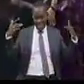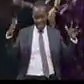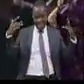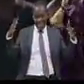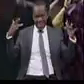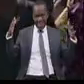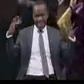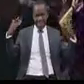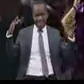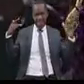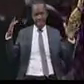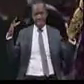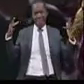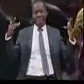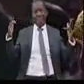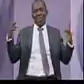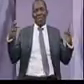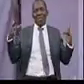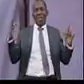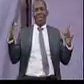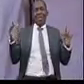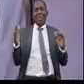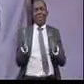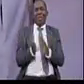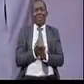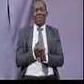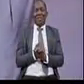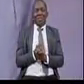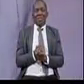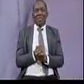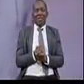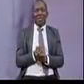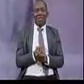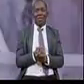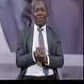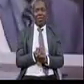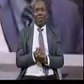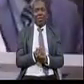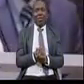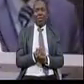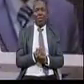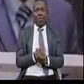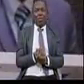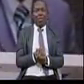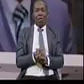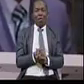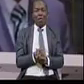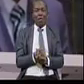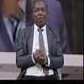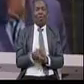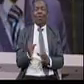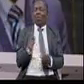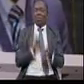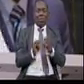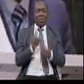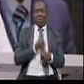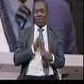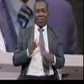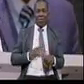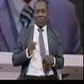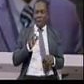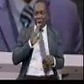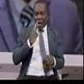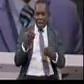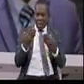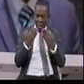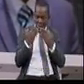So with Jesus' joy in our heart, we want to say, "Oh Lord, we are grateful for these days and moments of